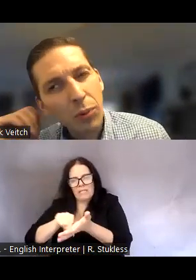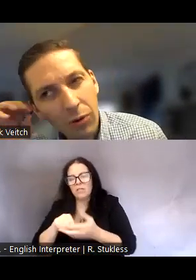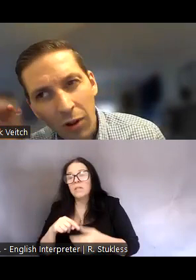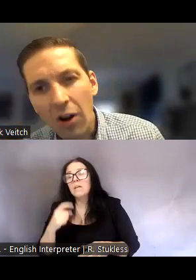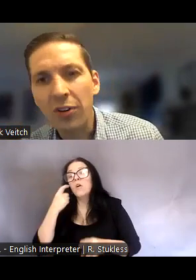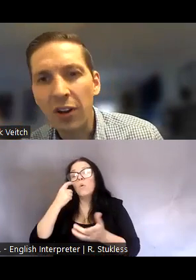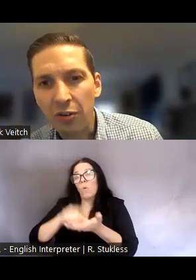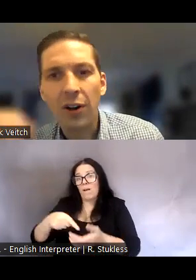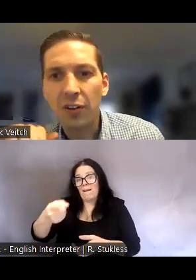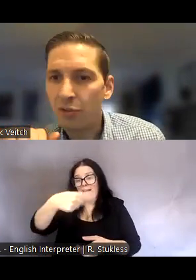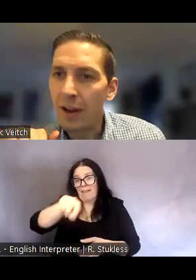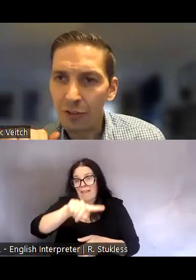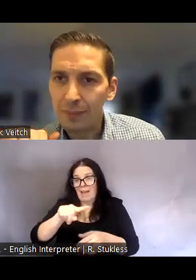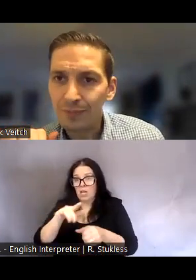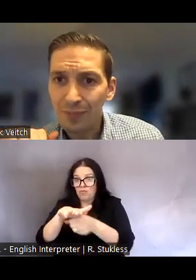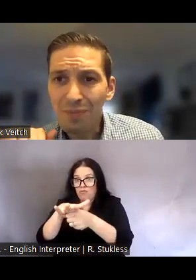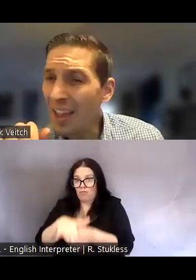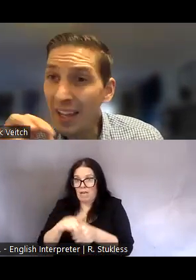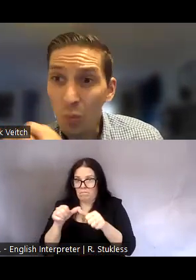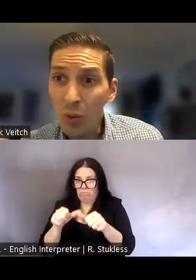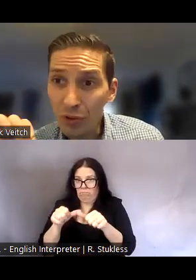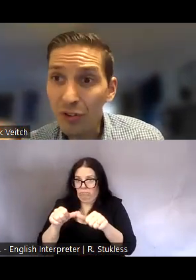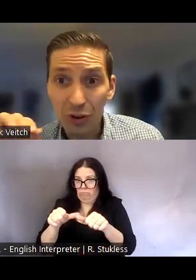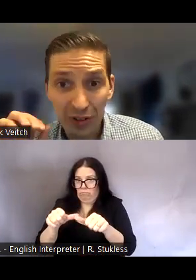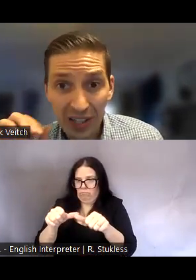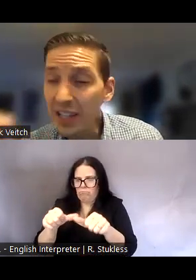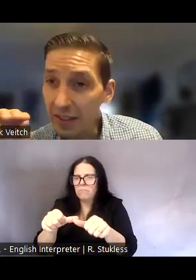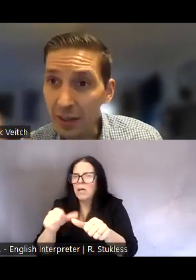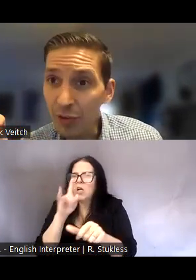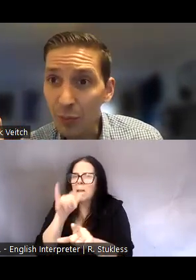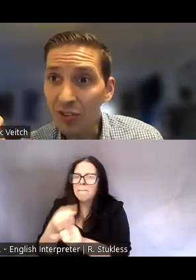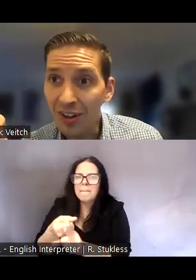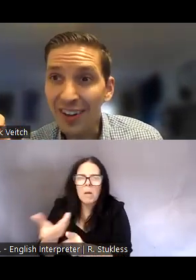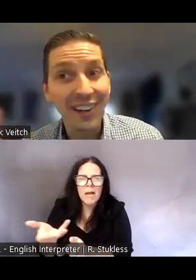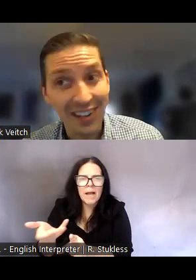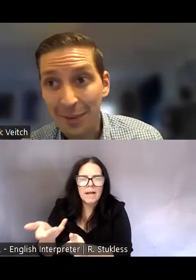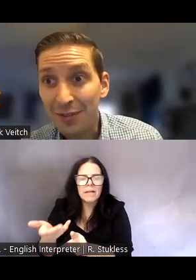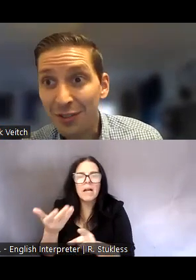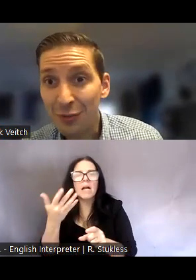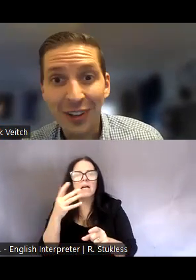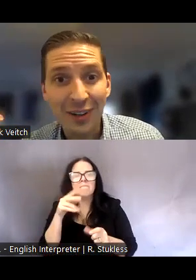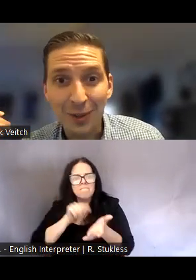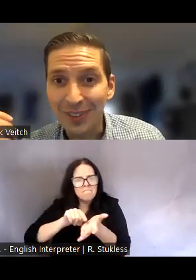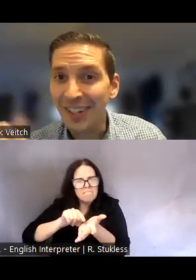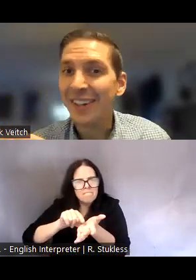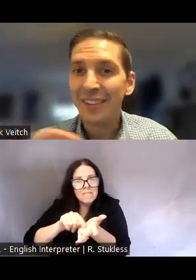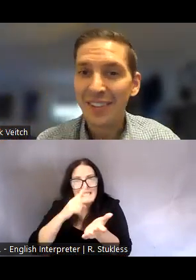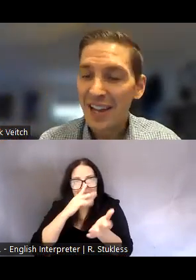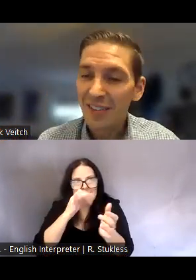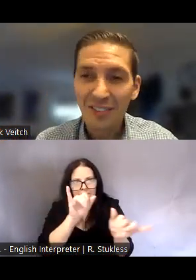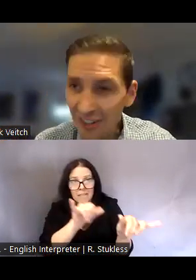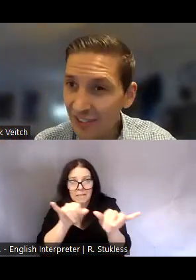exposed to prolonged and chronic stress. And again, what was the sort of key themes that we saw? And again, tell me if this is